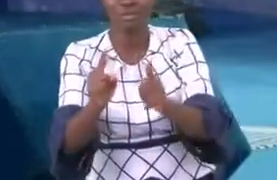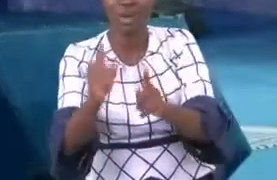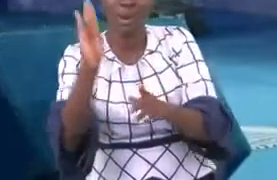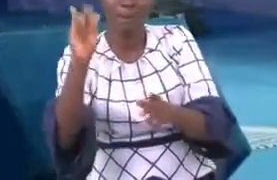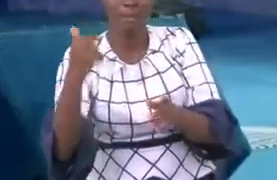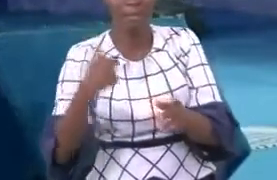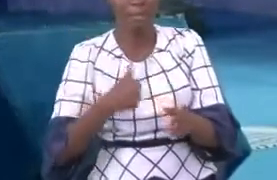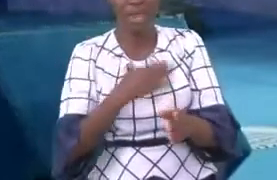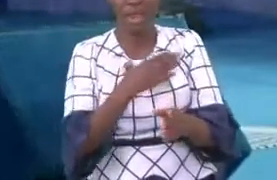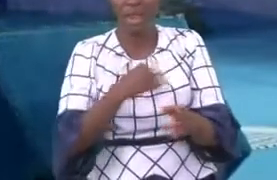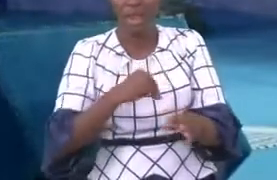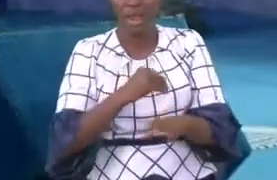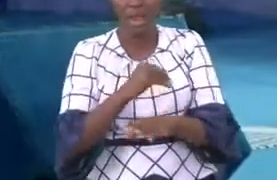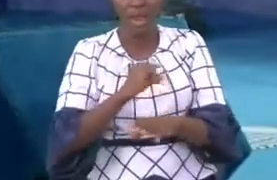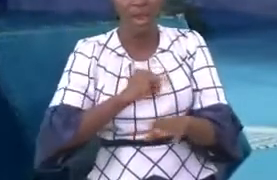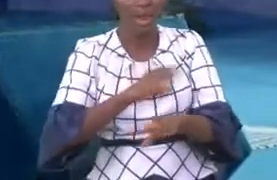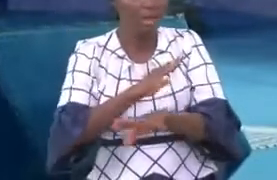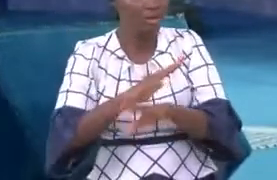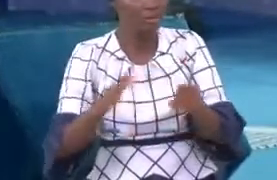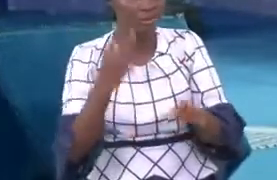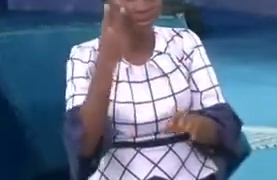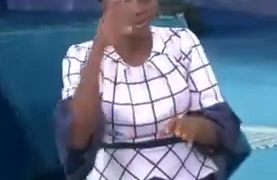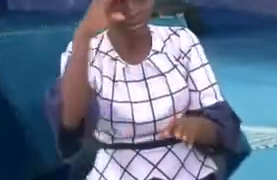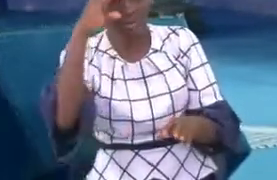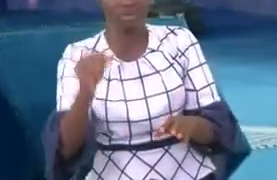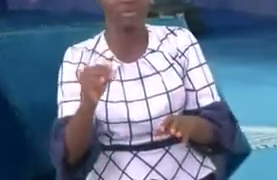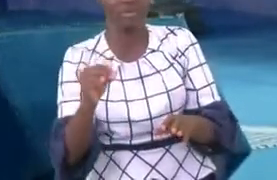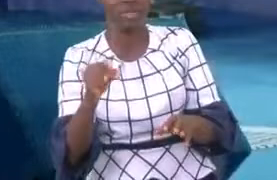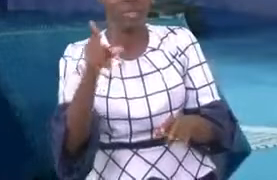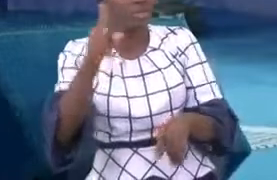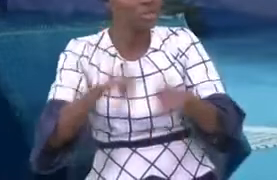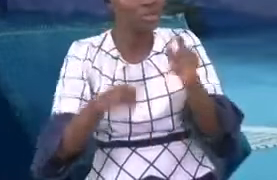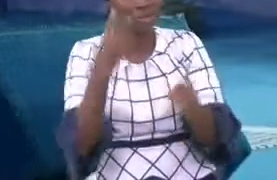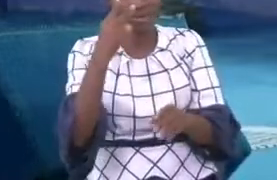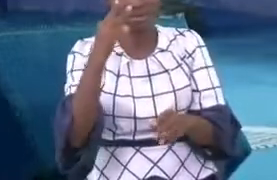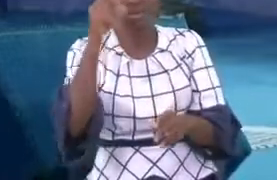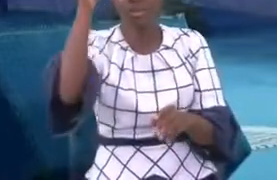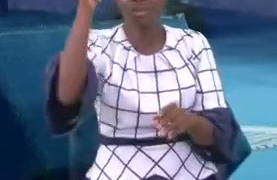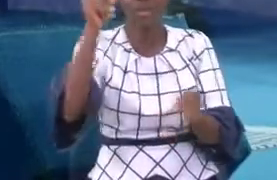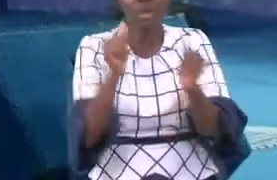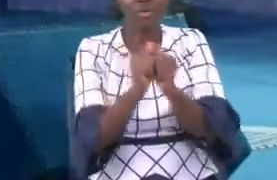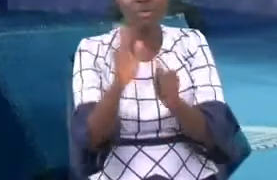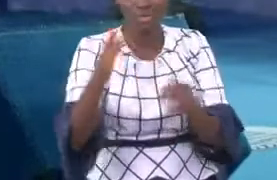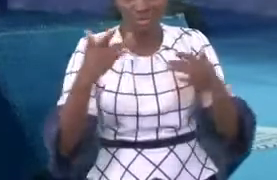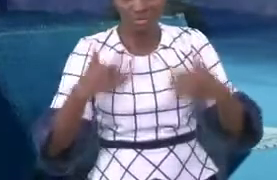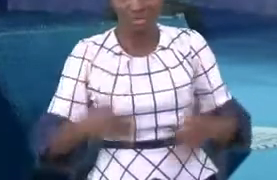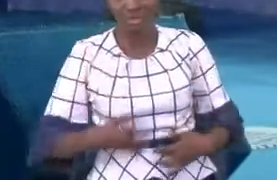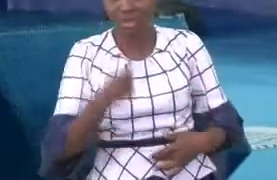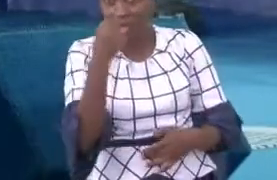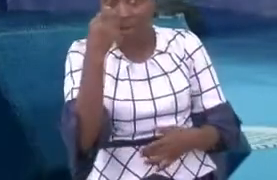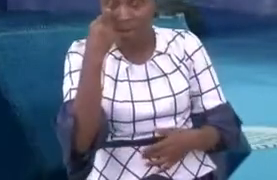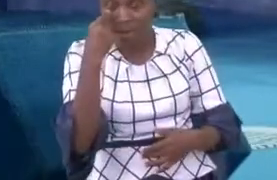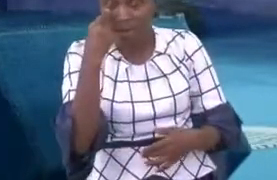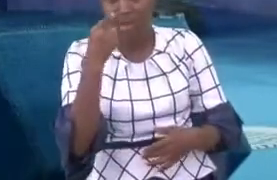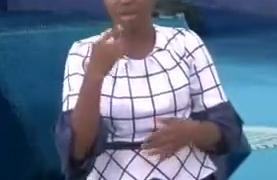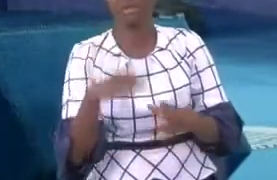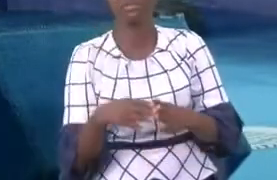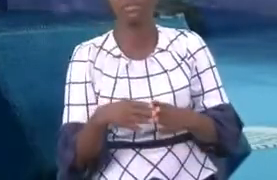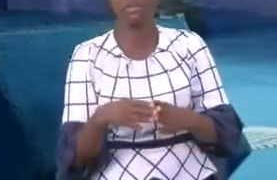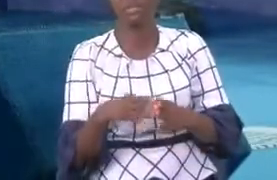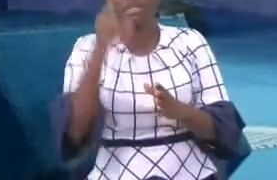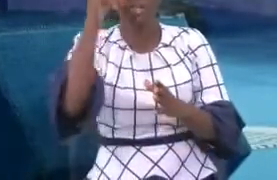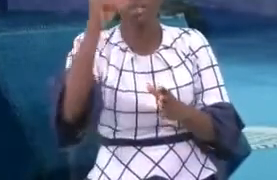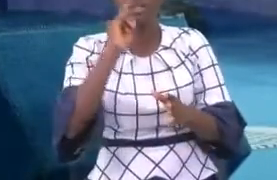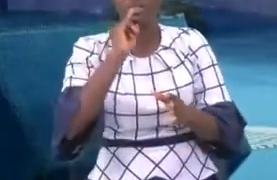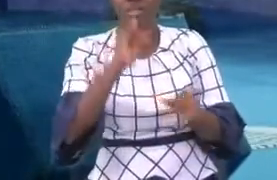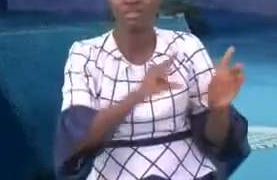physical, natural eyes. But he's going by you. And he's going to get you, everyone. You need salvation, he says, here